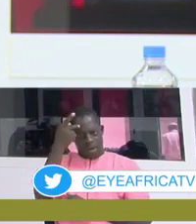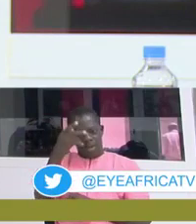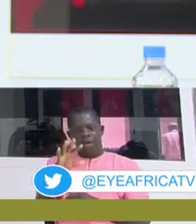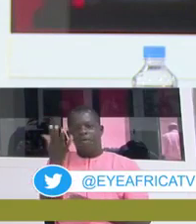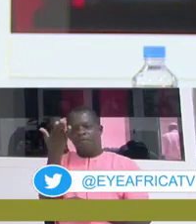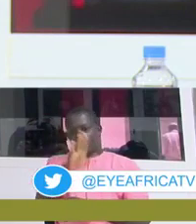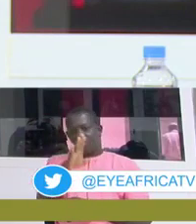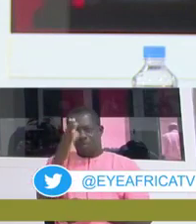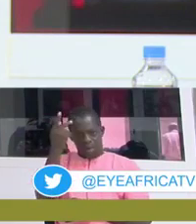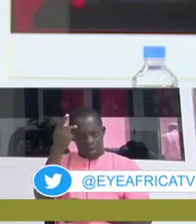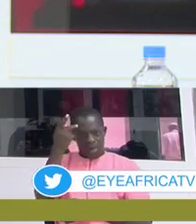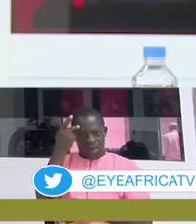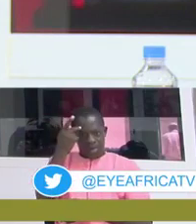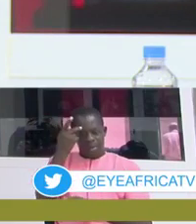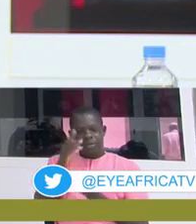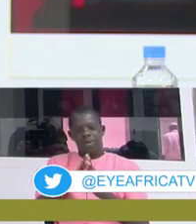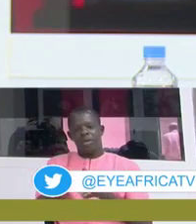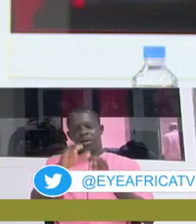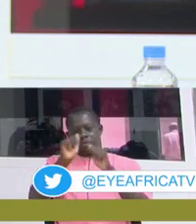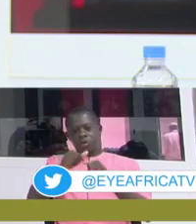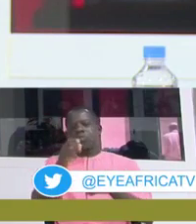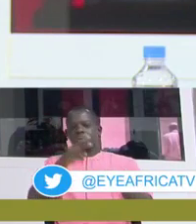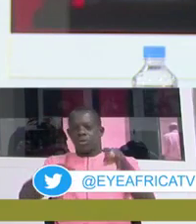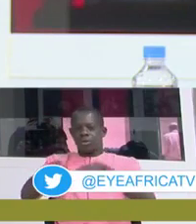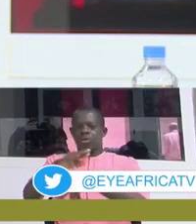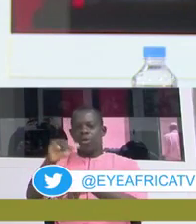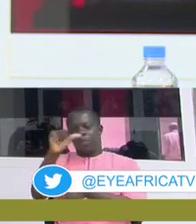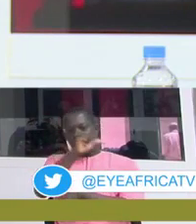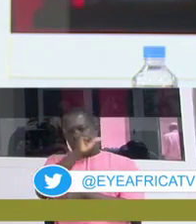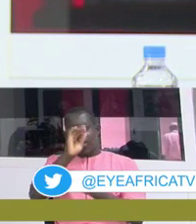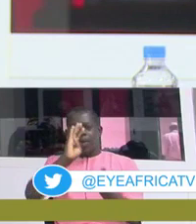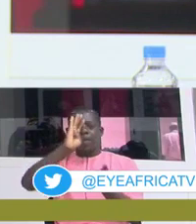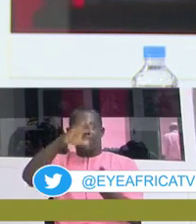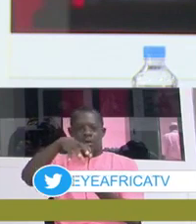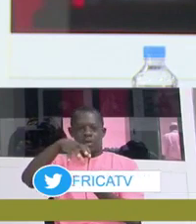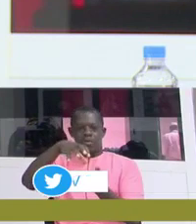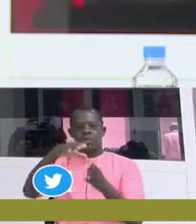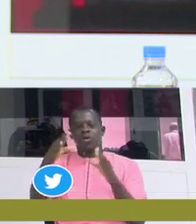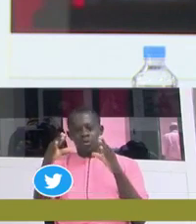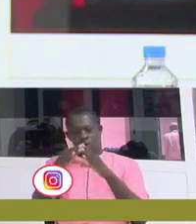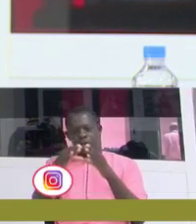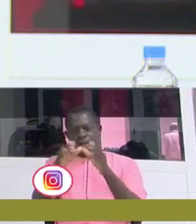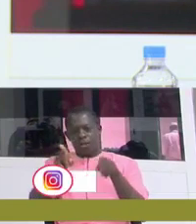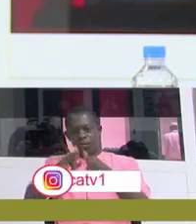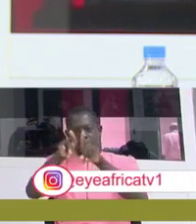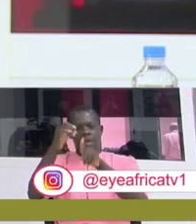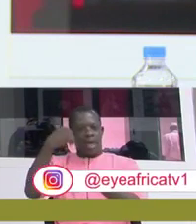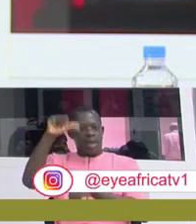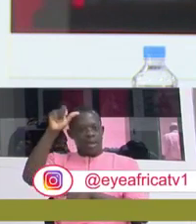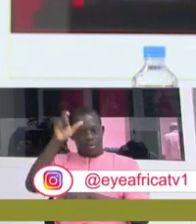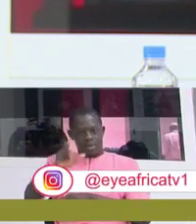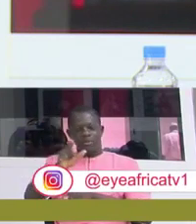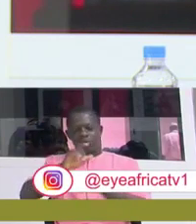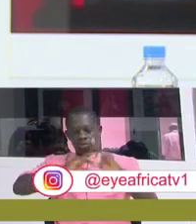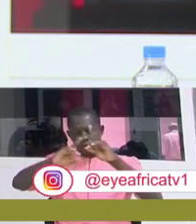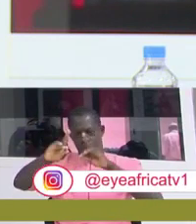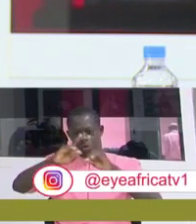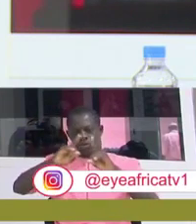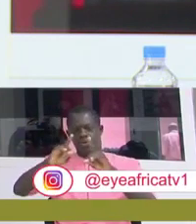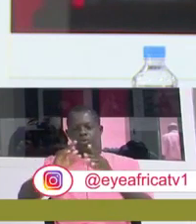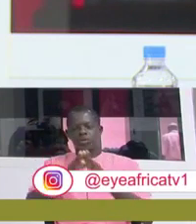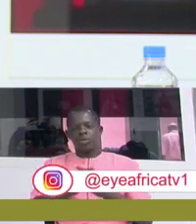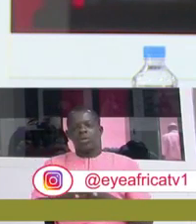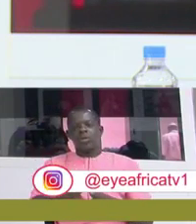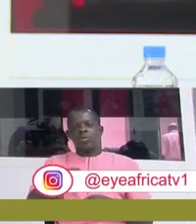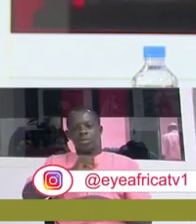nanje. When I depart from there, Mbemurla Banjul. I will return to Banjul. Ninkebabe Kachala. I will discuss with the elder. Nko